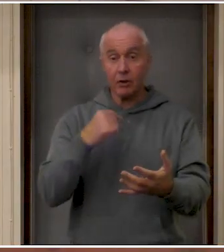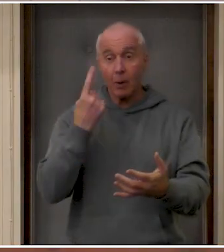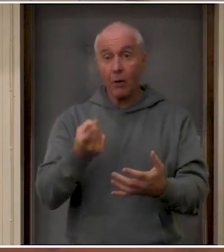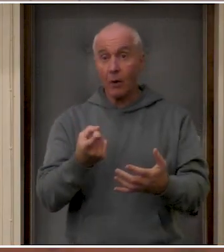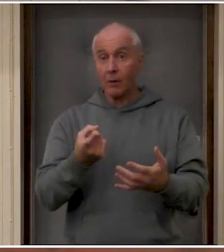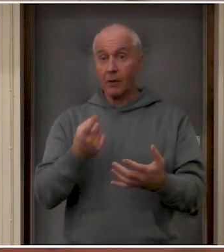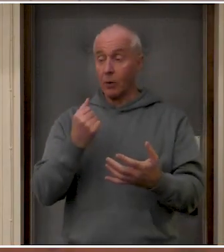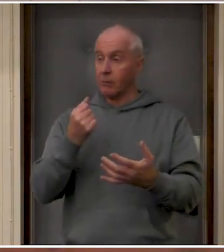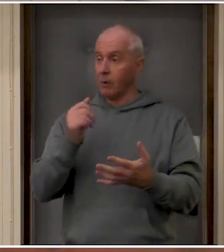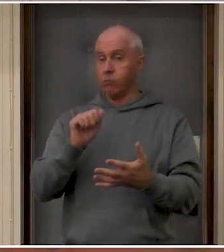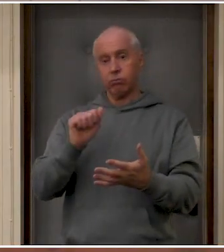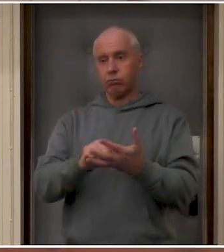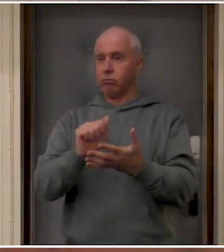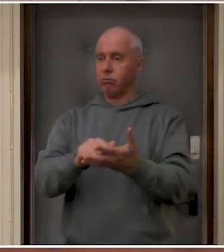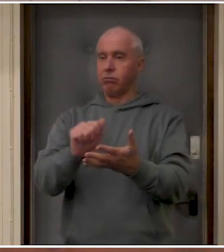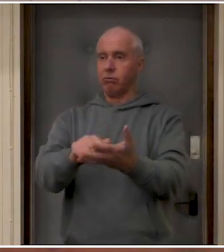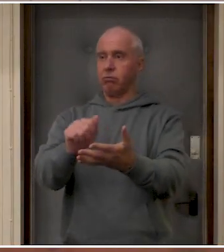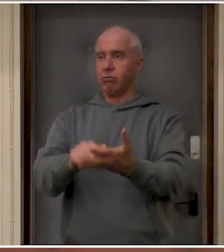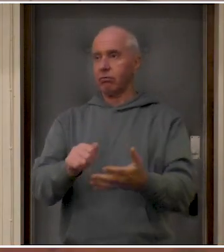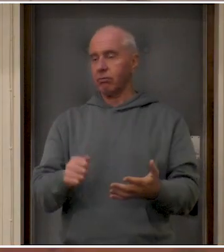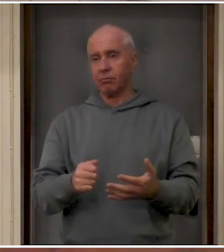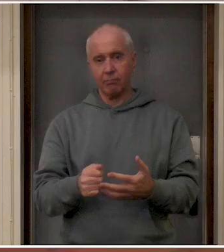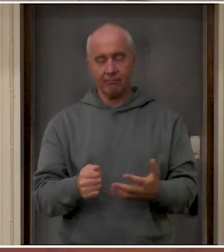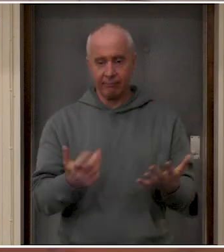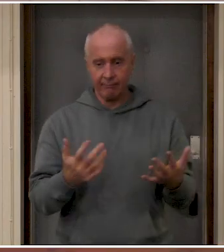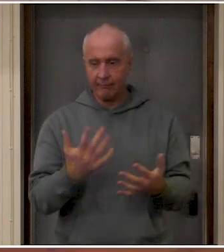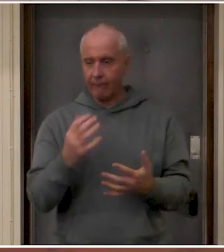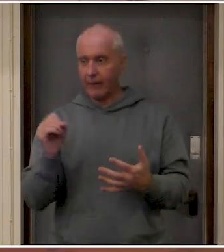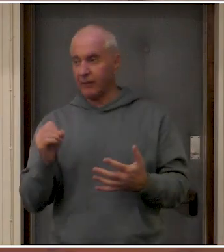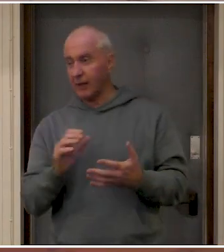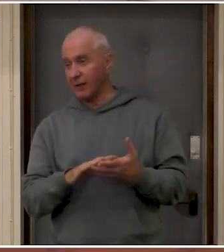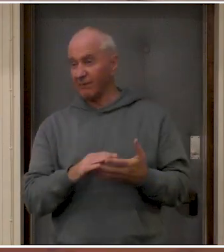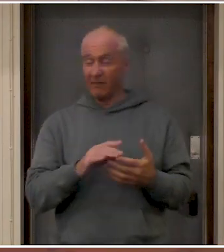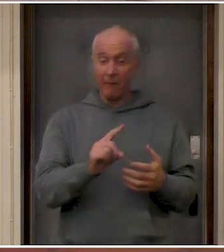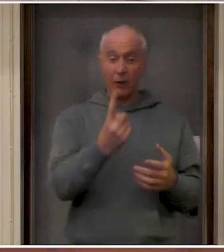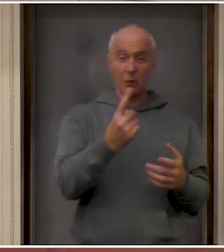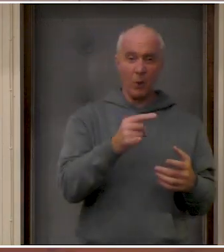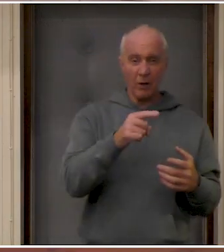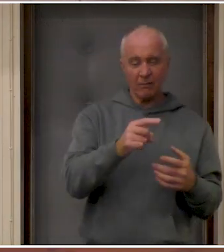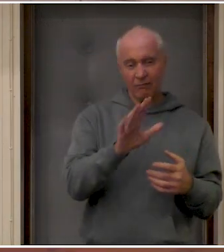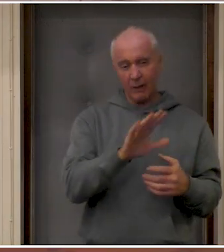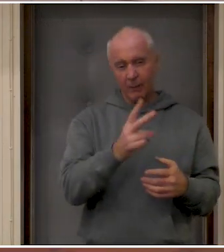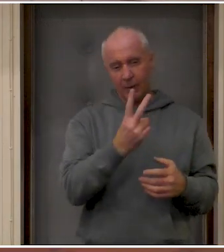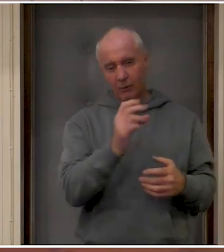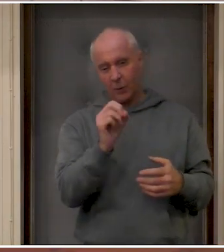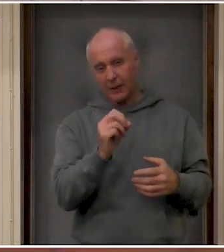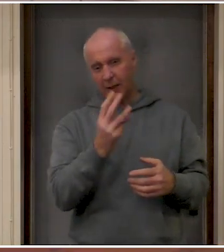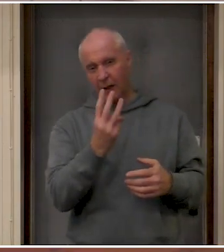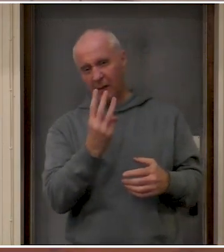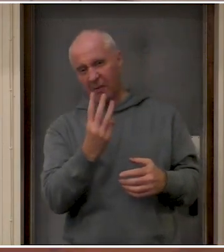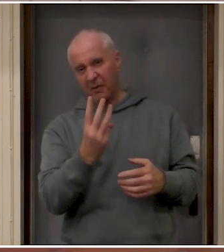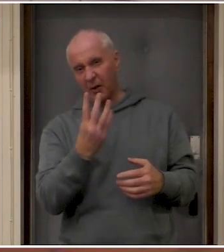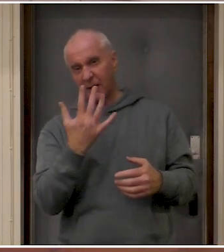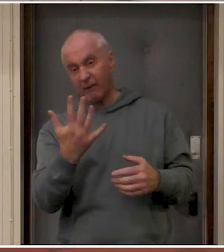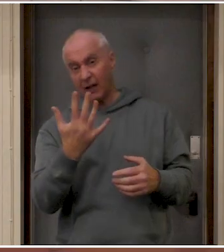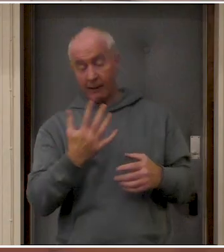But unfortunately, the first one is in the sort of mid-2030s time frame, which is the quickest we